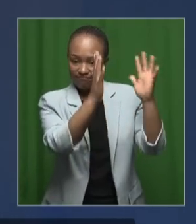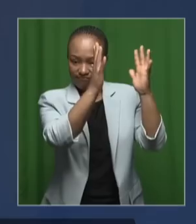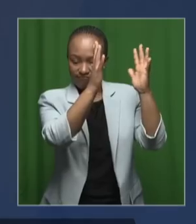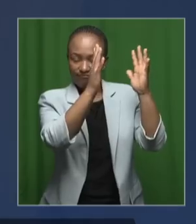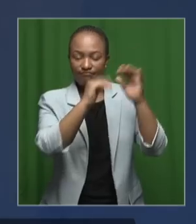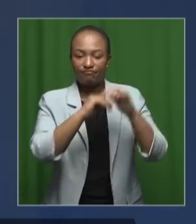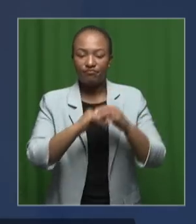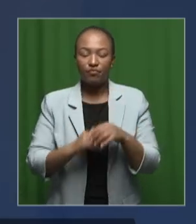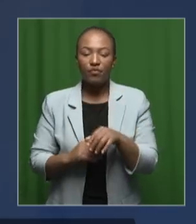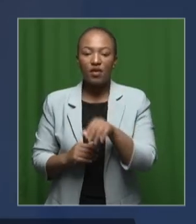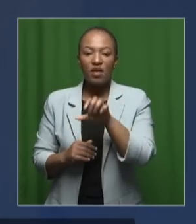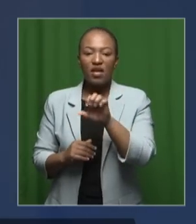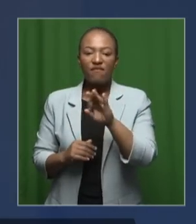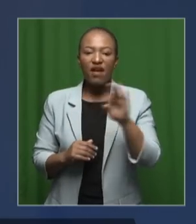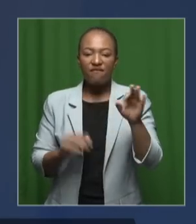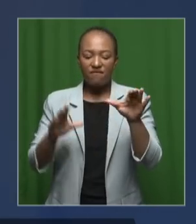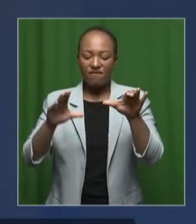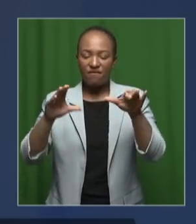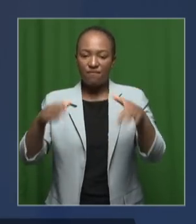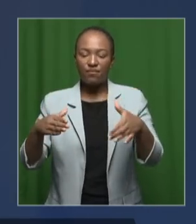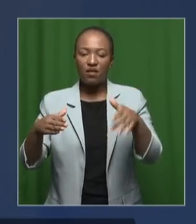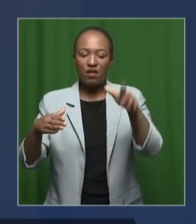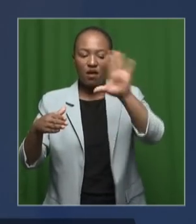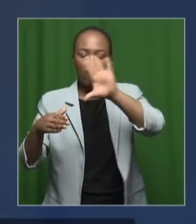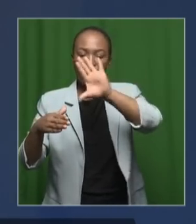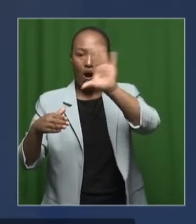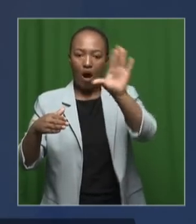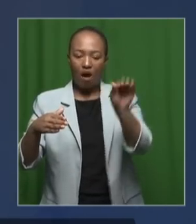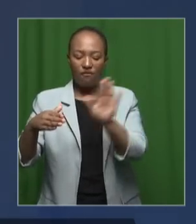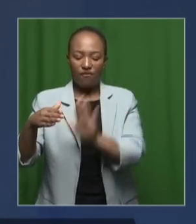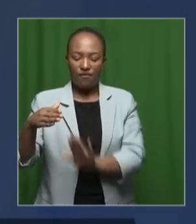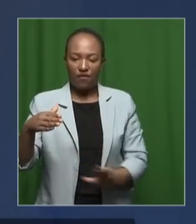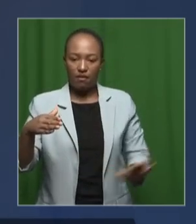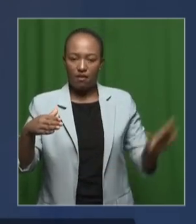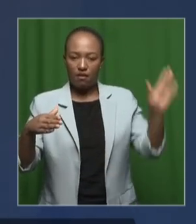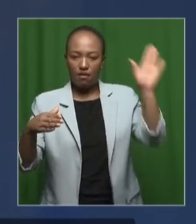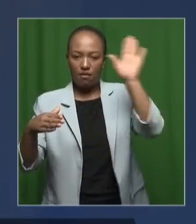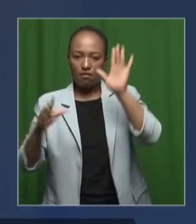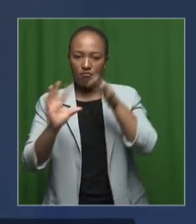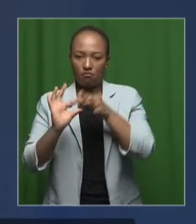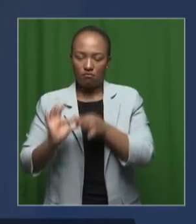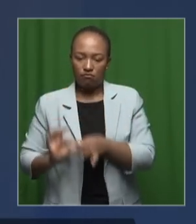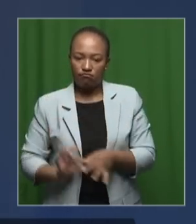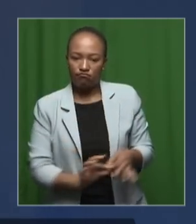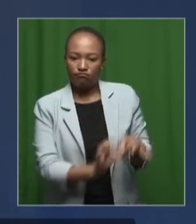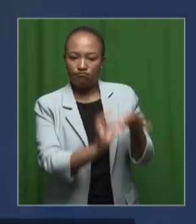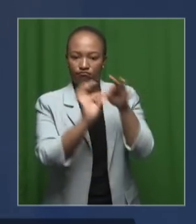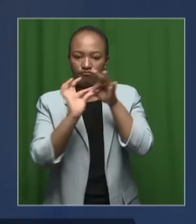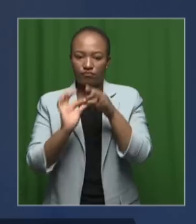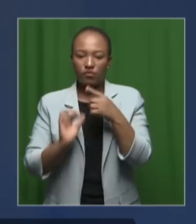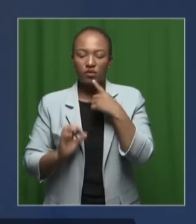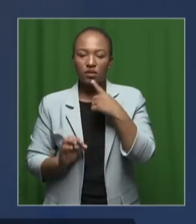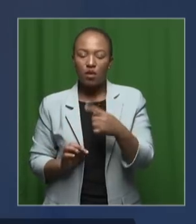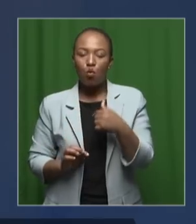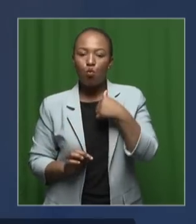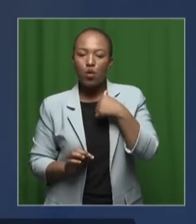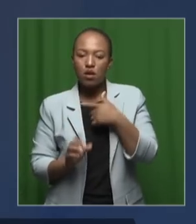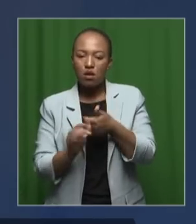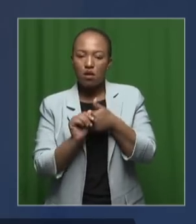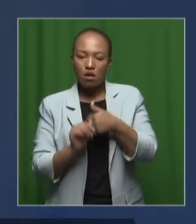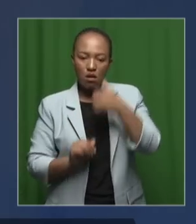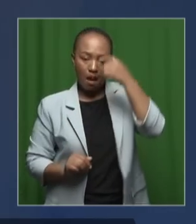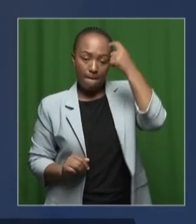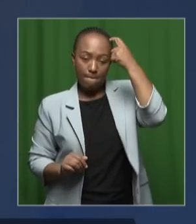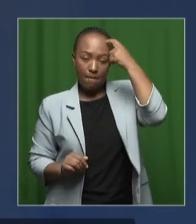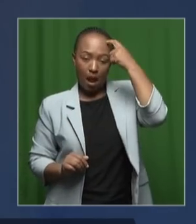The EFF is a Pan-Africanist organization. Our posture is the one that says we don't subscribe to a mind of a chicken. The chicken is only